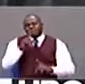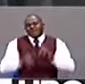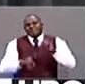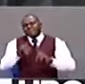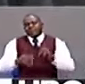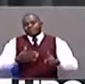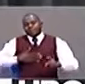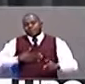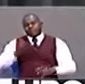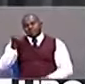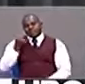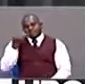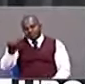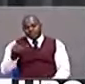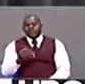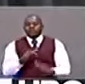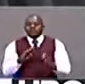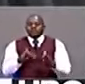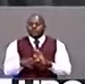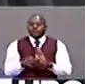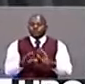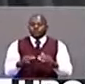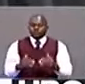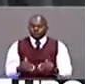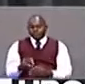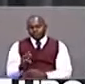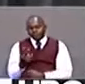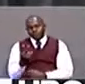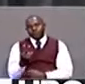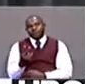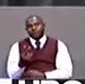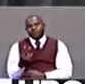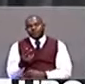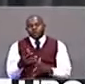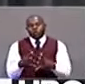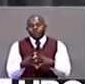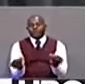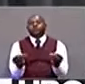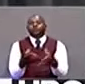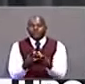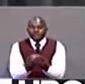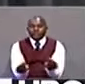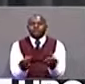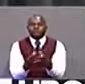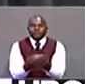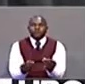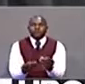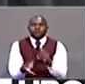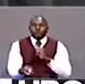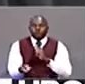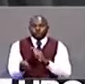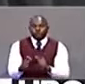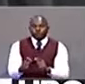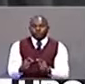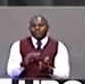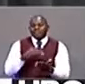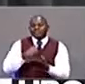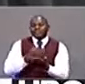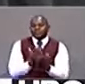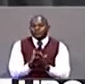my opinion. The issue number two is the issue of omission to repeal Section 90,